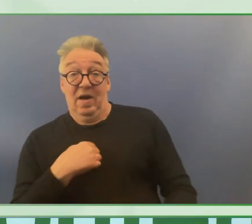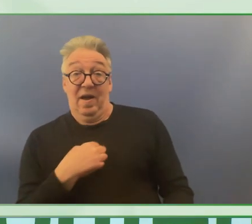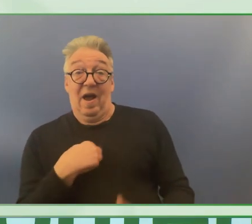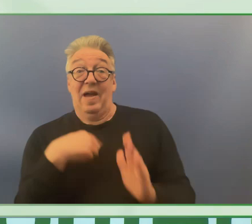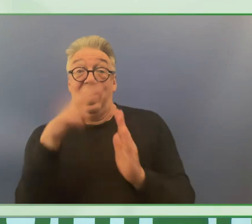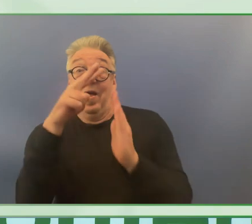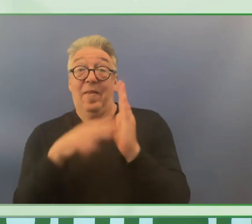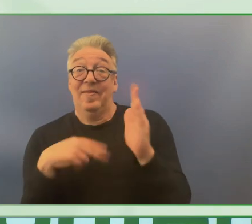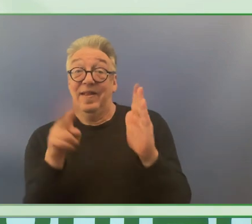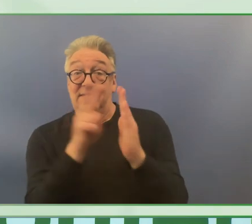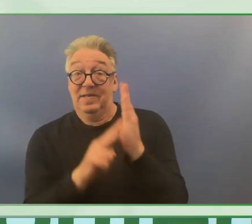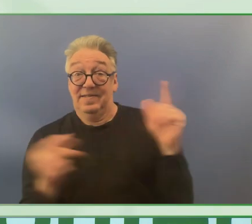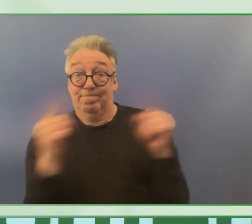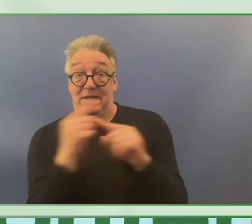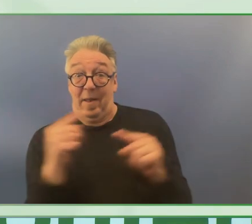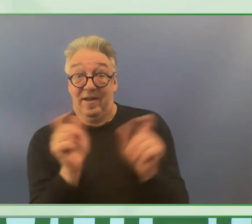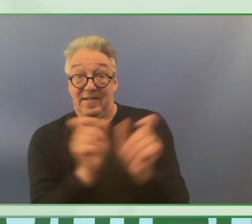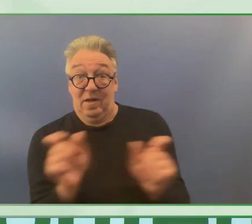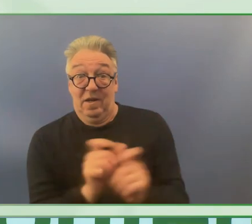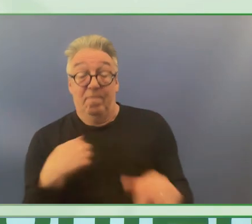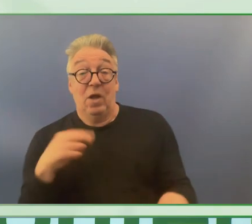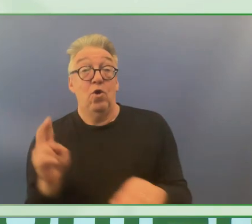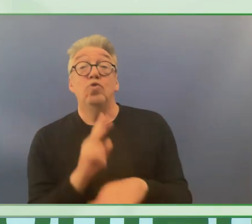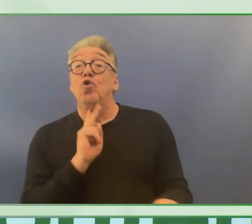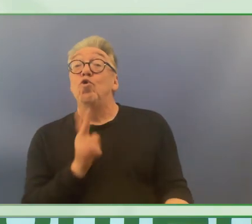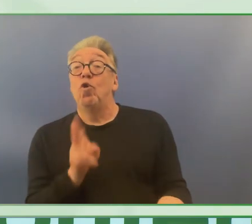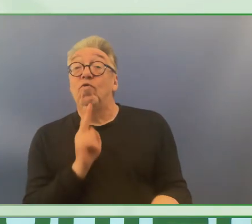time. So for my colleagues who have a